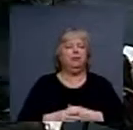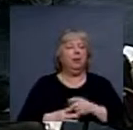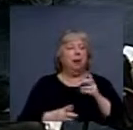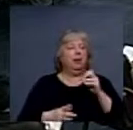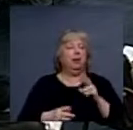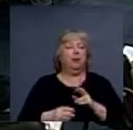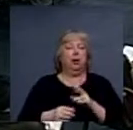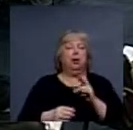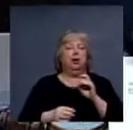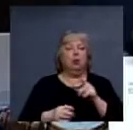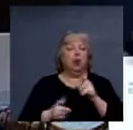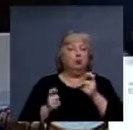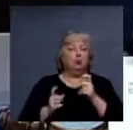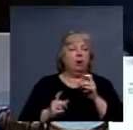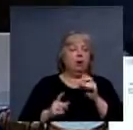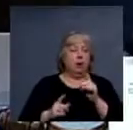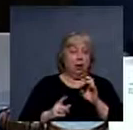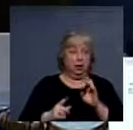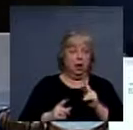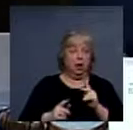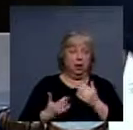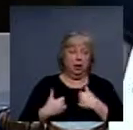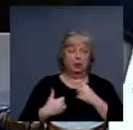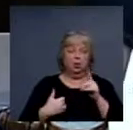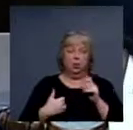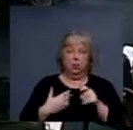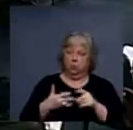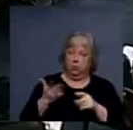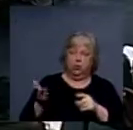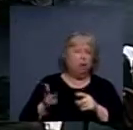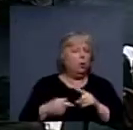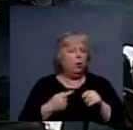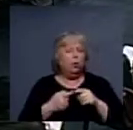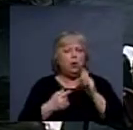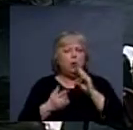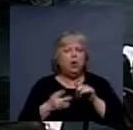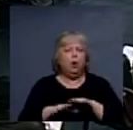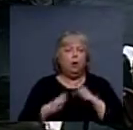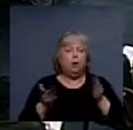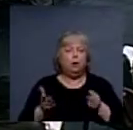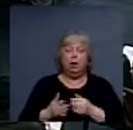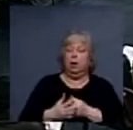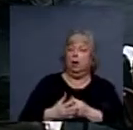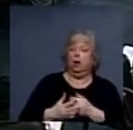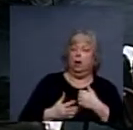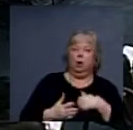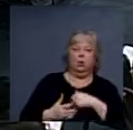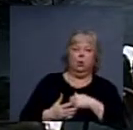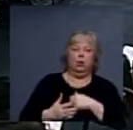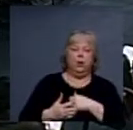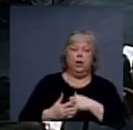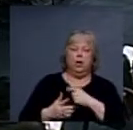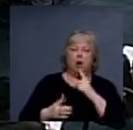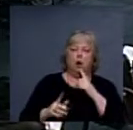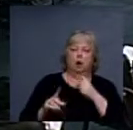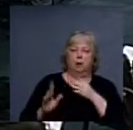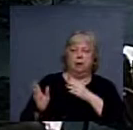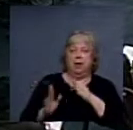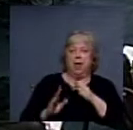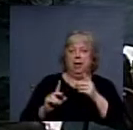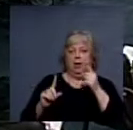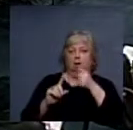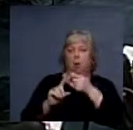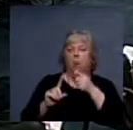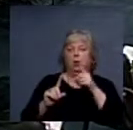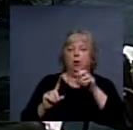Okay, Director Adcock may have a question for you. Go ahead, Director Adcock. When is this going to open? We are targeting